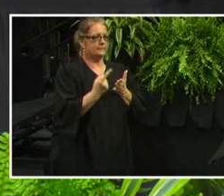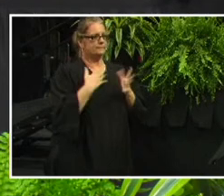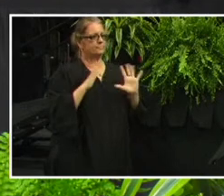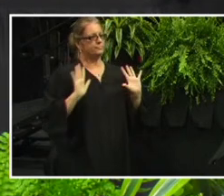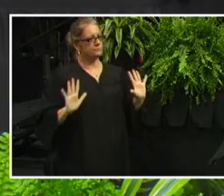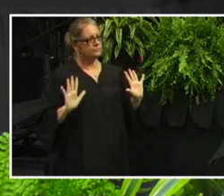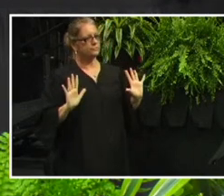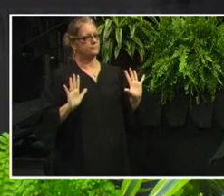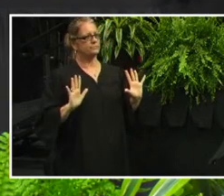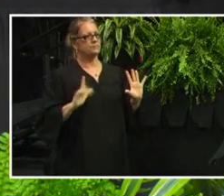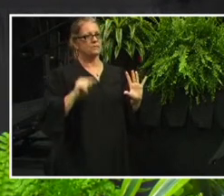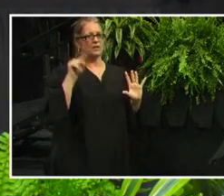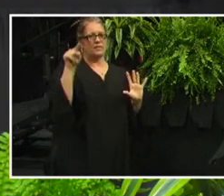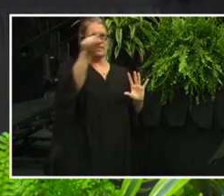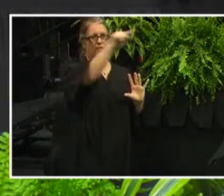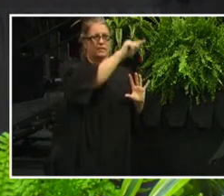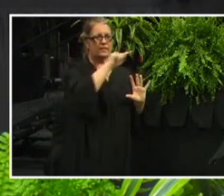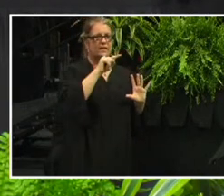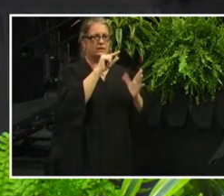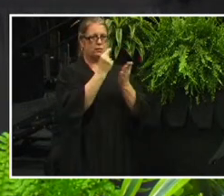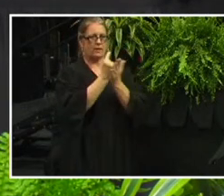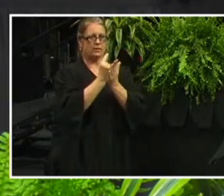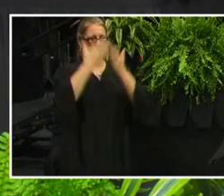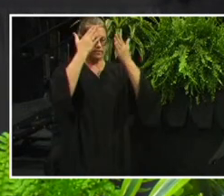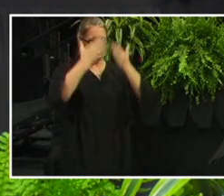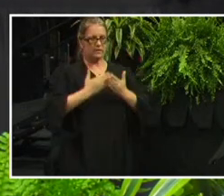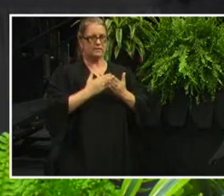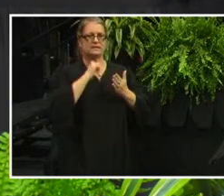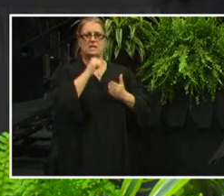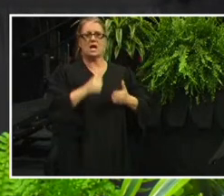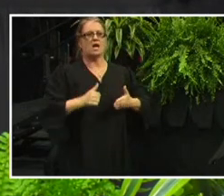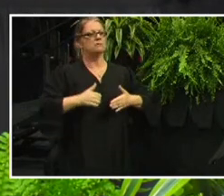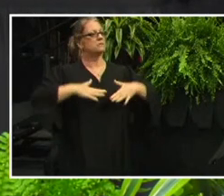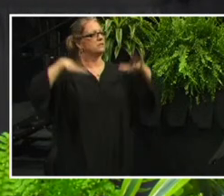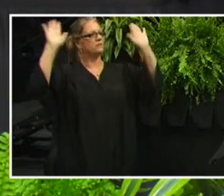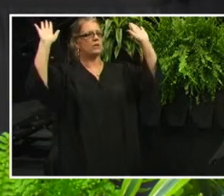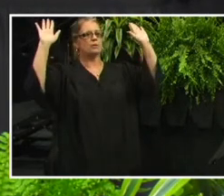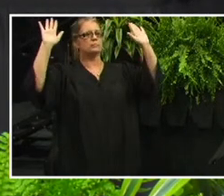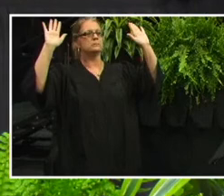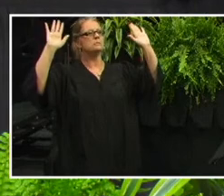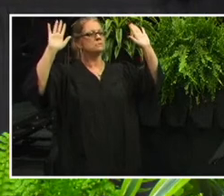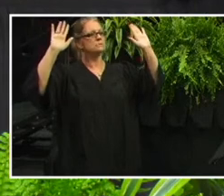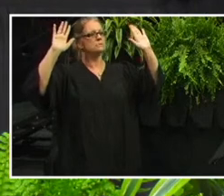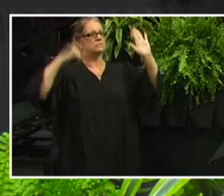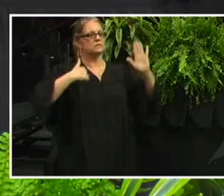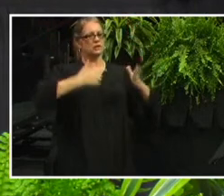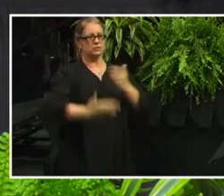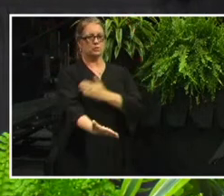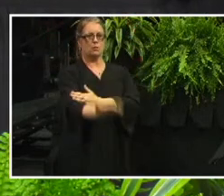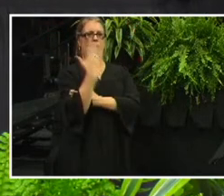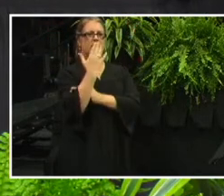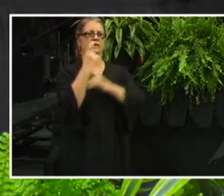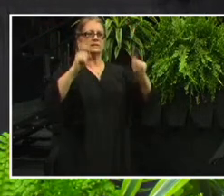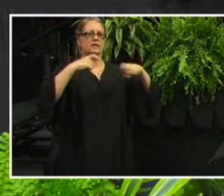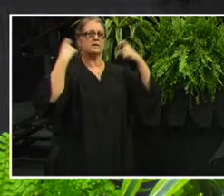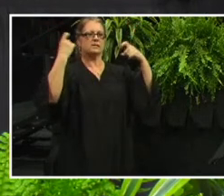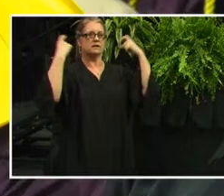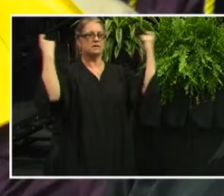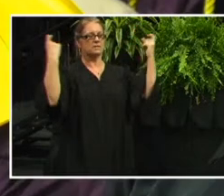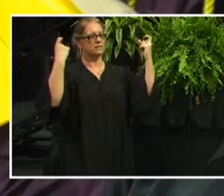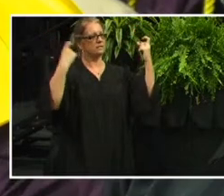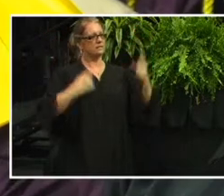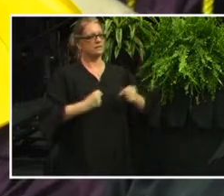this, these graduates in front of you did not give up. And this morning, we celebrate their tenacity.